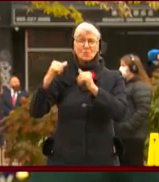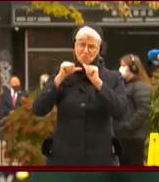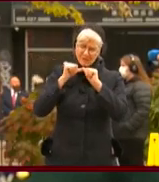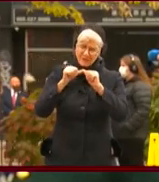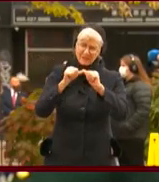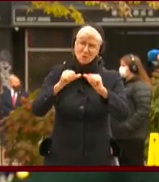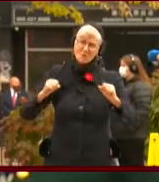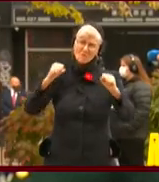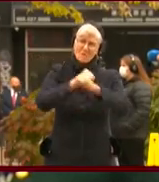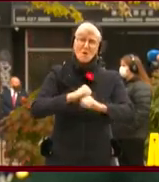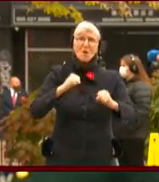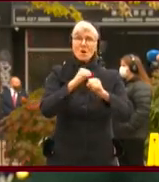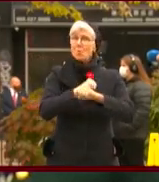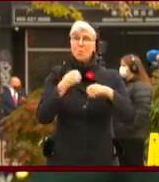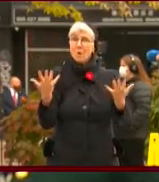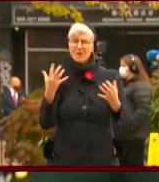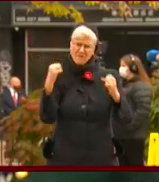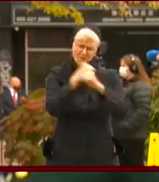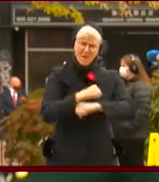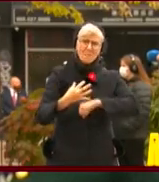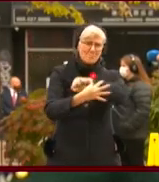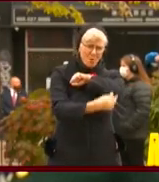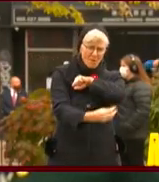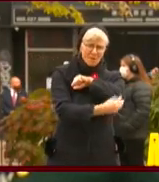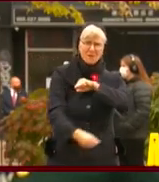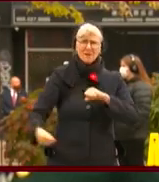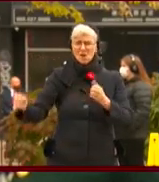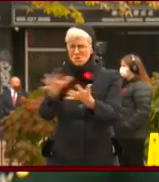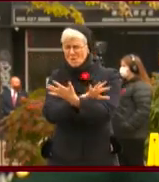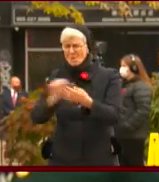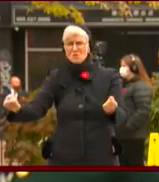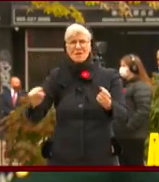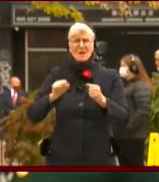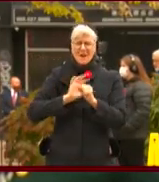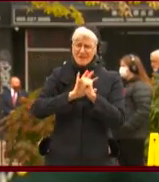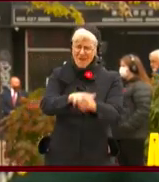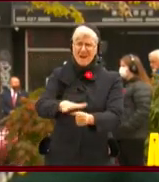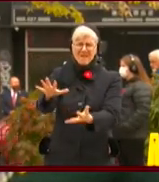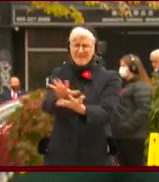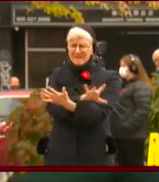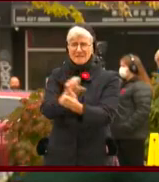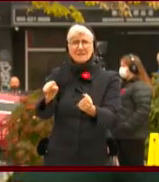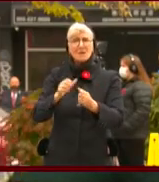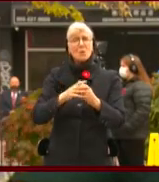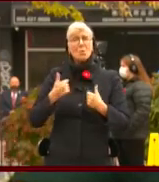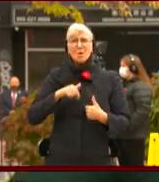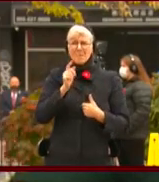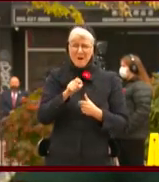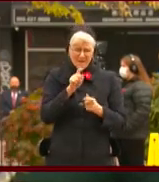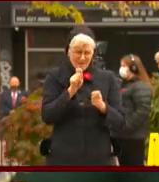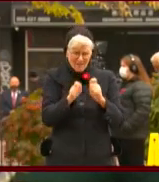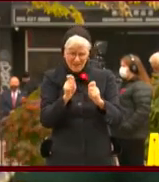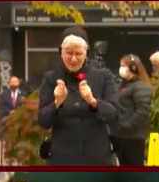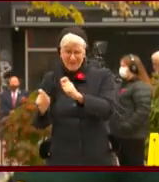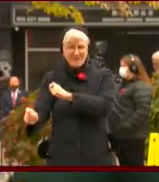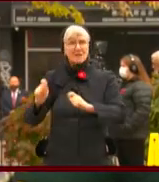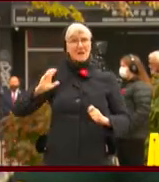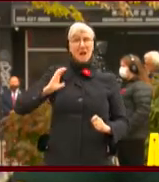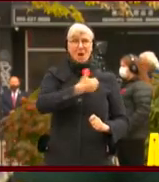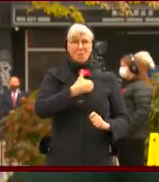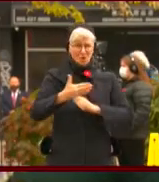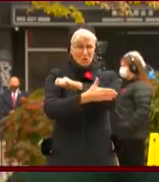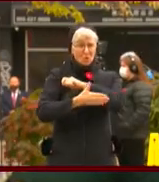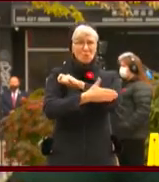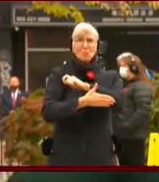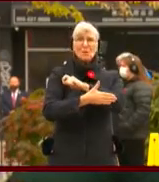to fight against poverty, violence, and corruption. Commit to setting right the wrongs within our own country.